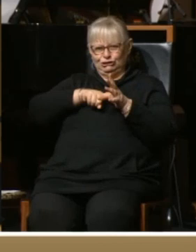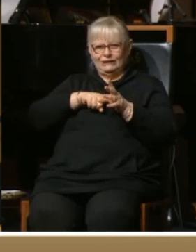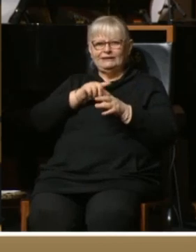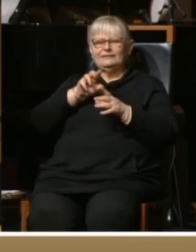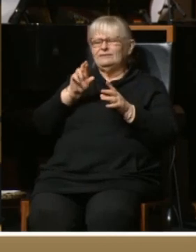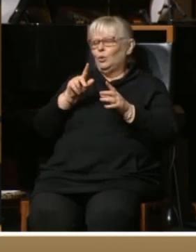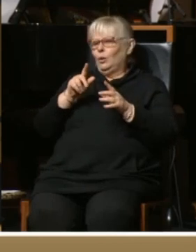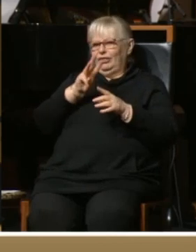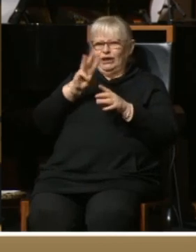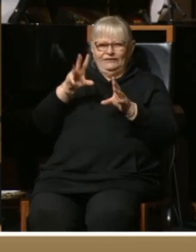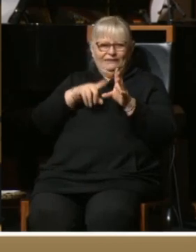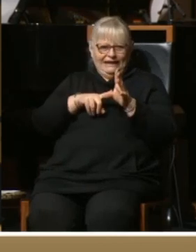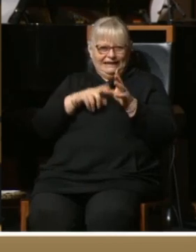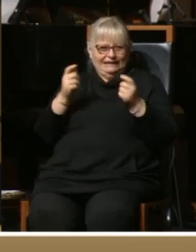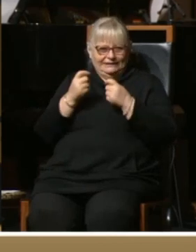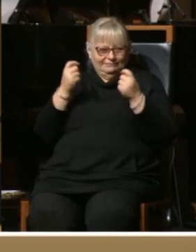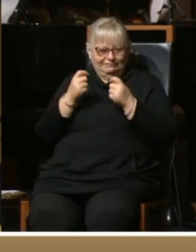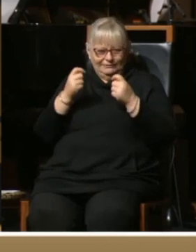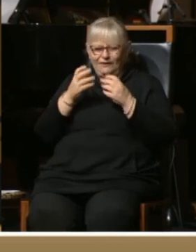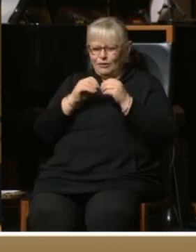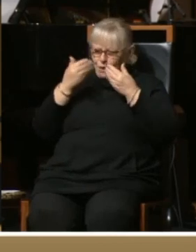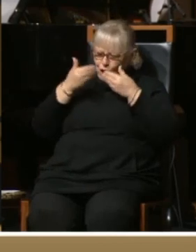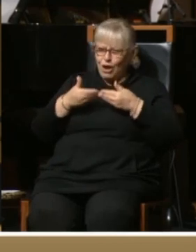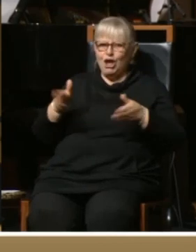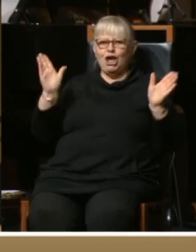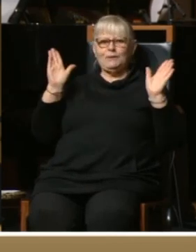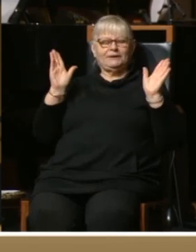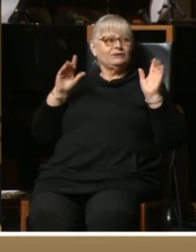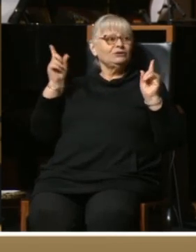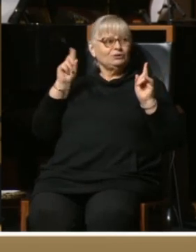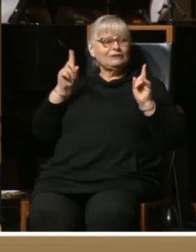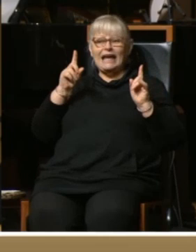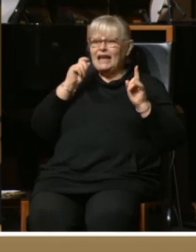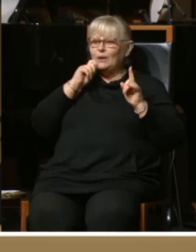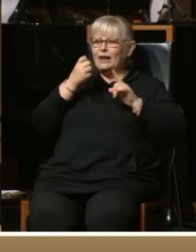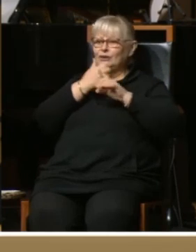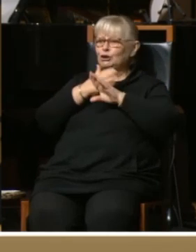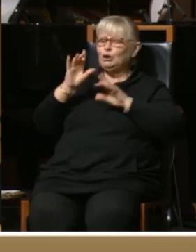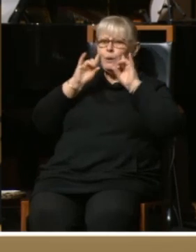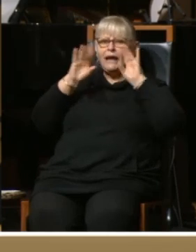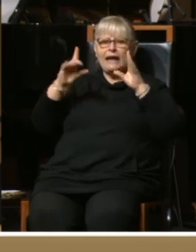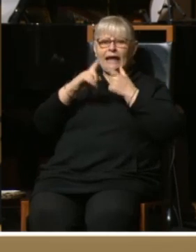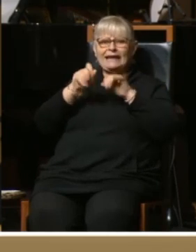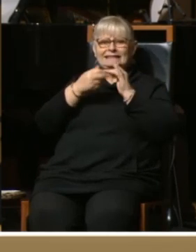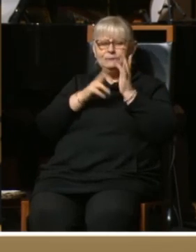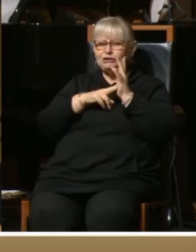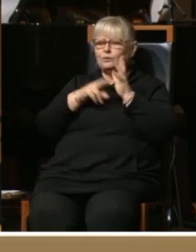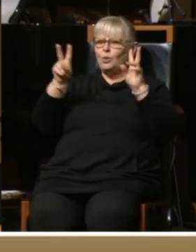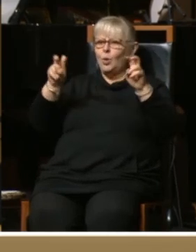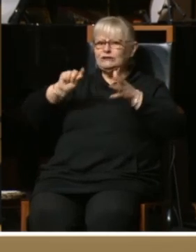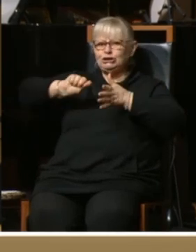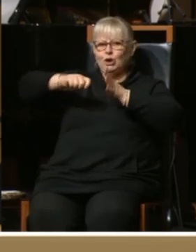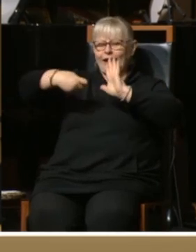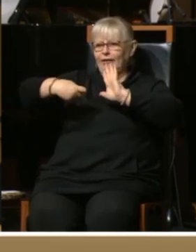the 35th anniversary of the opening of Parliament House. Today we'll unveil a new exhibition, Turning the Key,